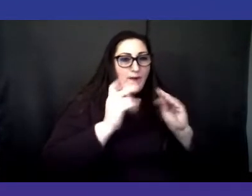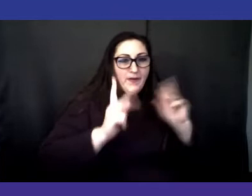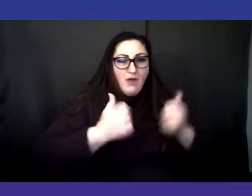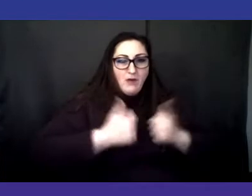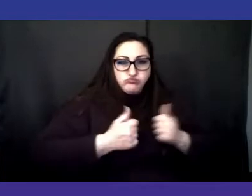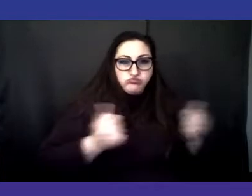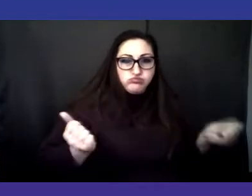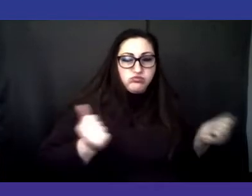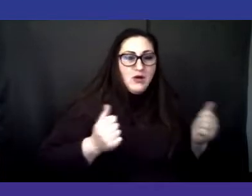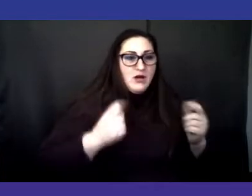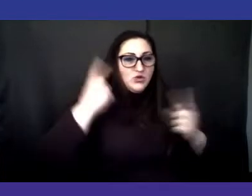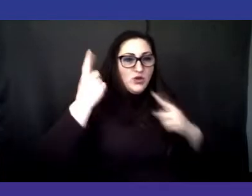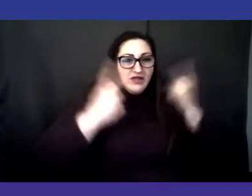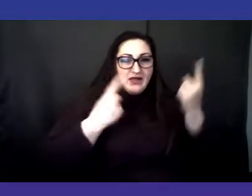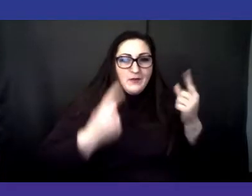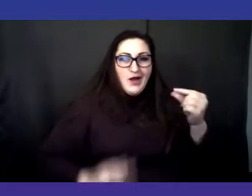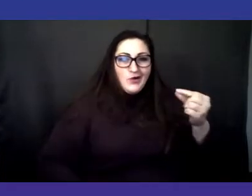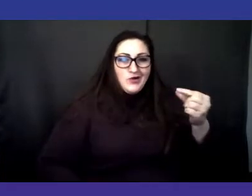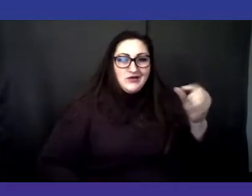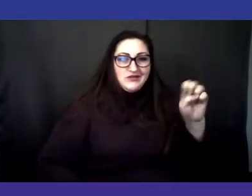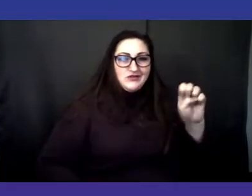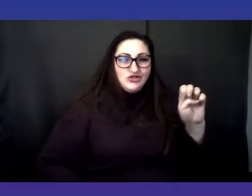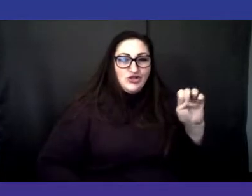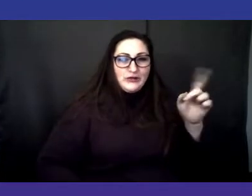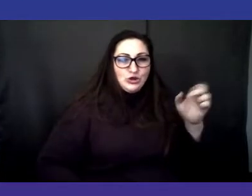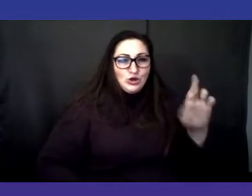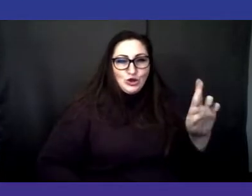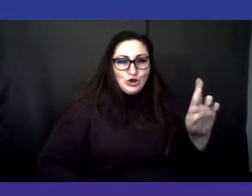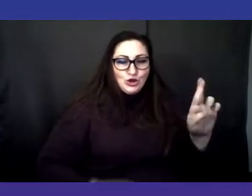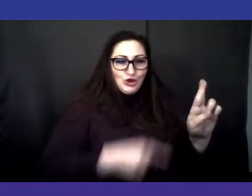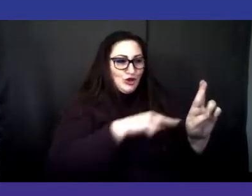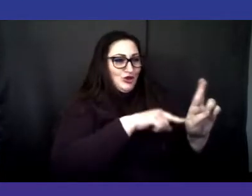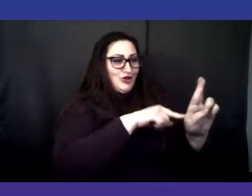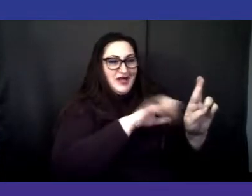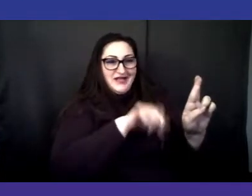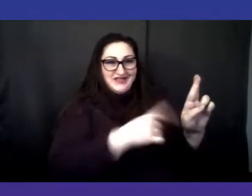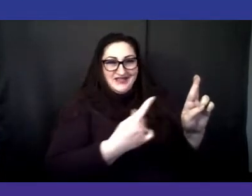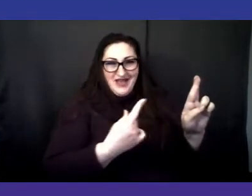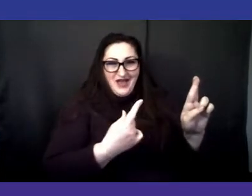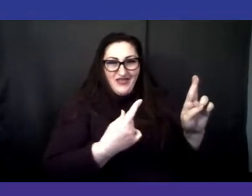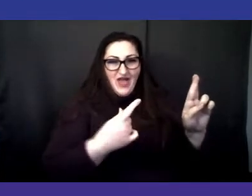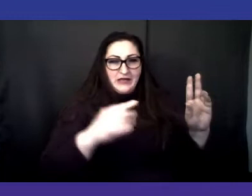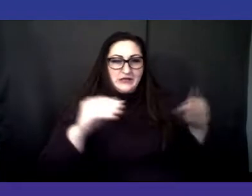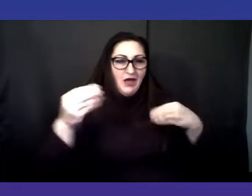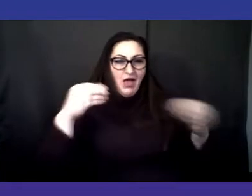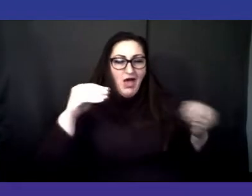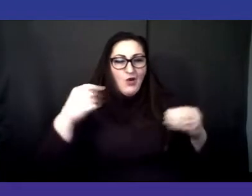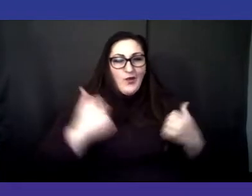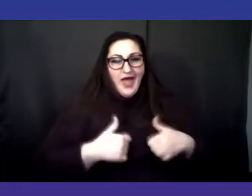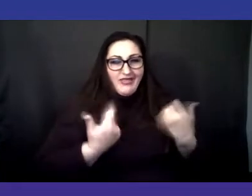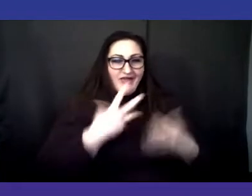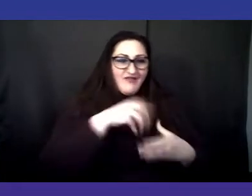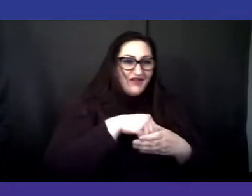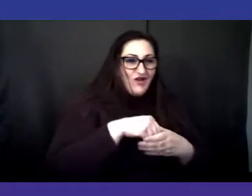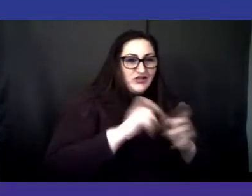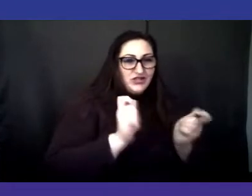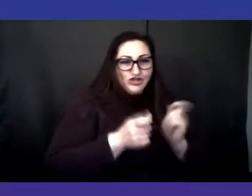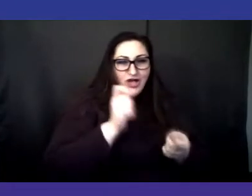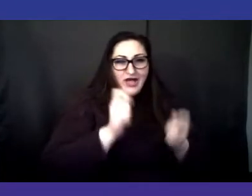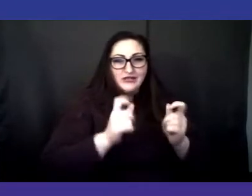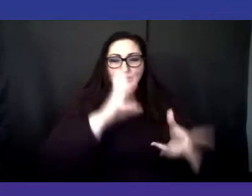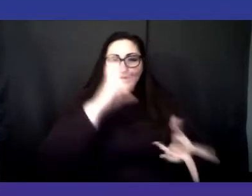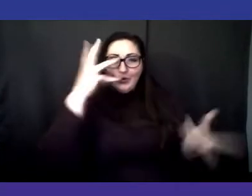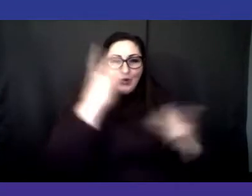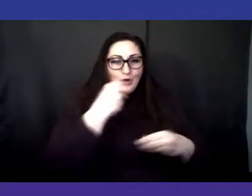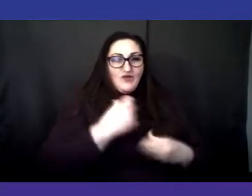is a construct that we can live within and play with and fuck with, and can be beautiful, and our desires can be diverse and